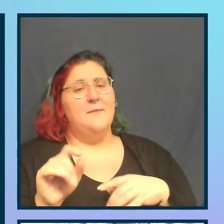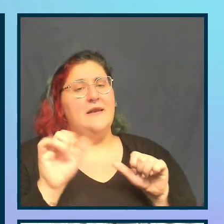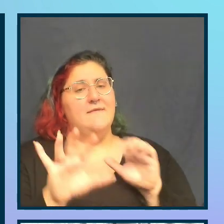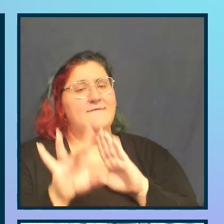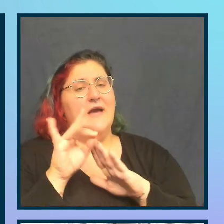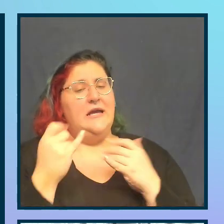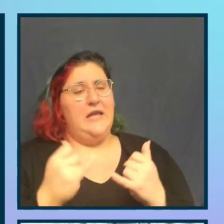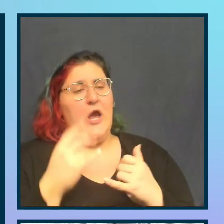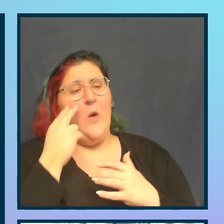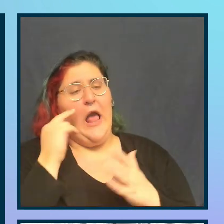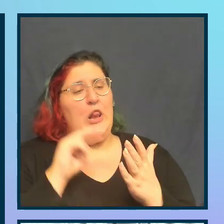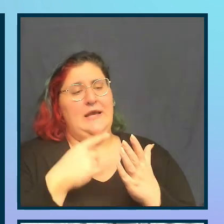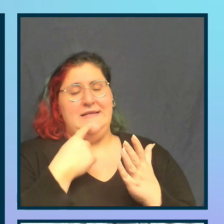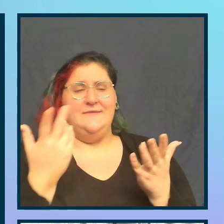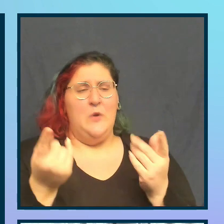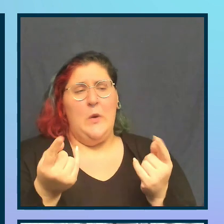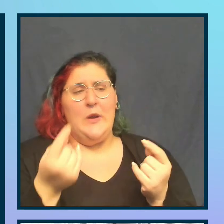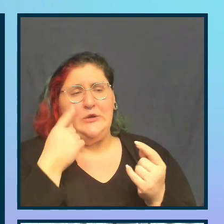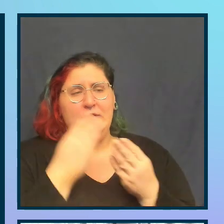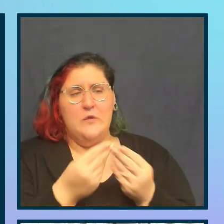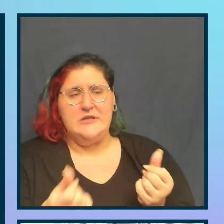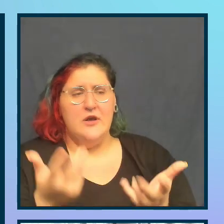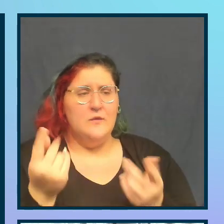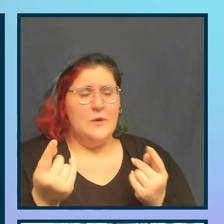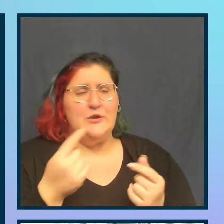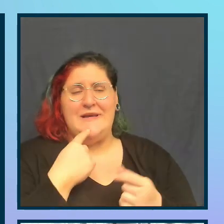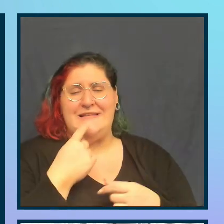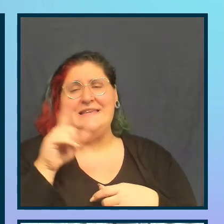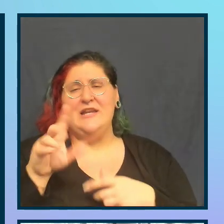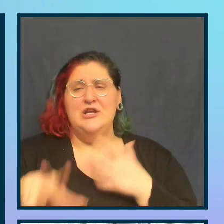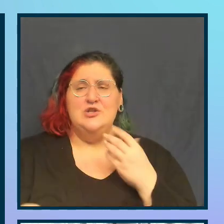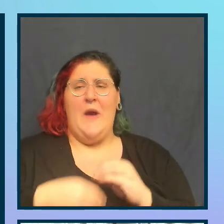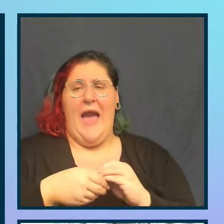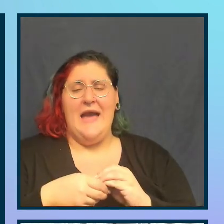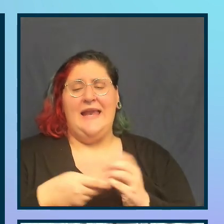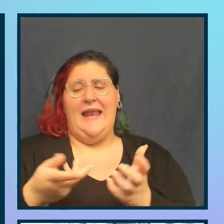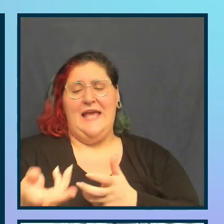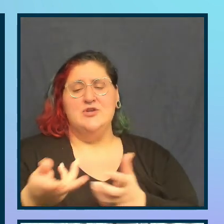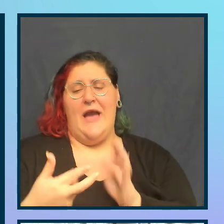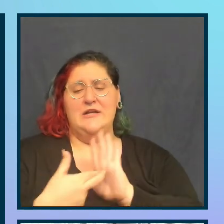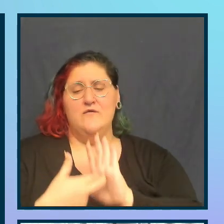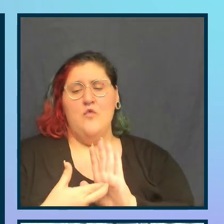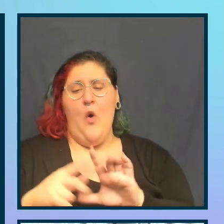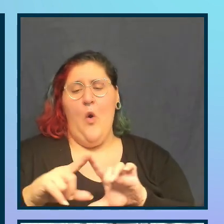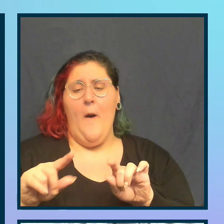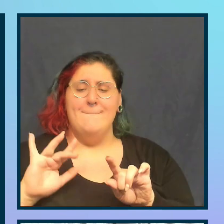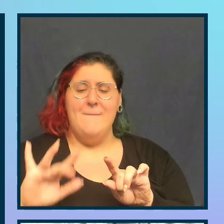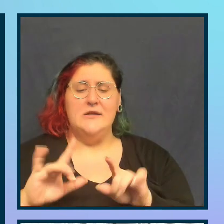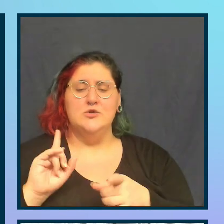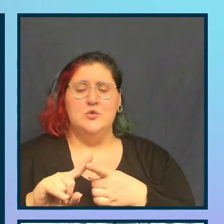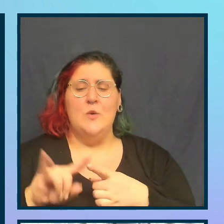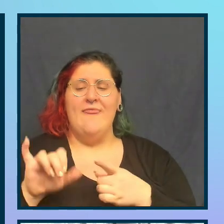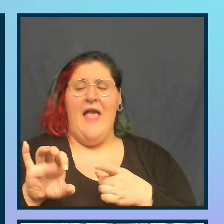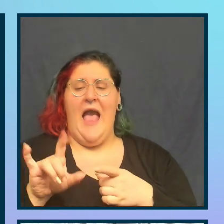solve this issue, and it's telling me that I need to add an interactive role button to the element and use semantic HTML where possible. Well, I think I